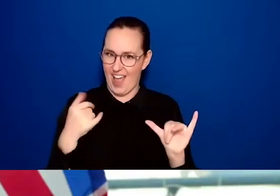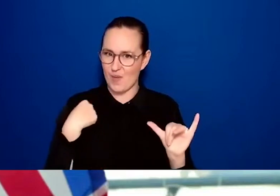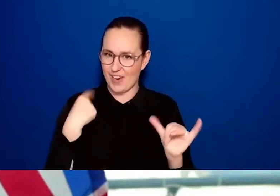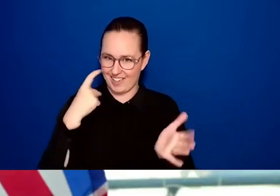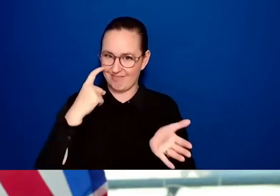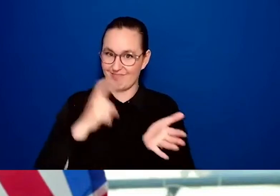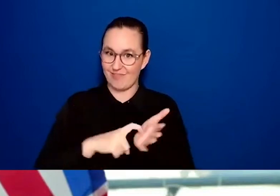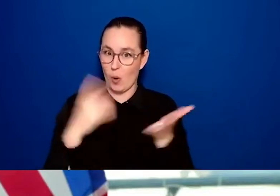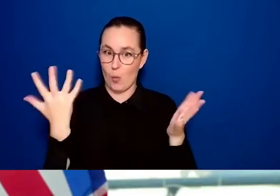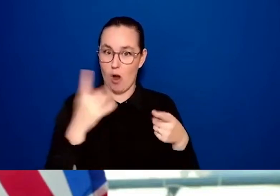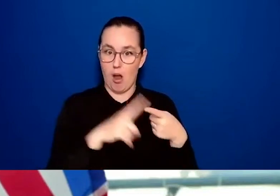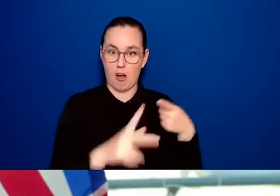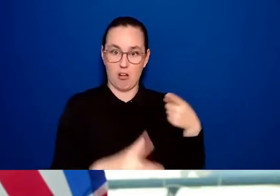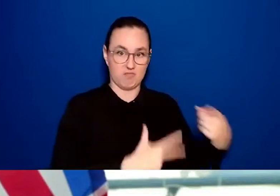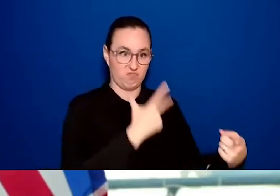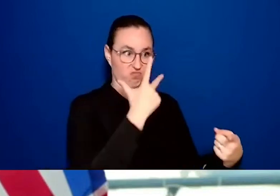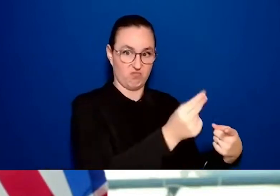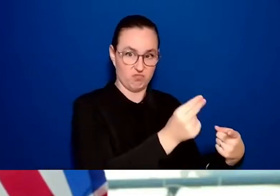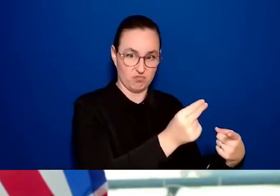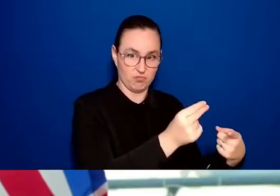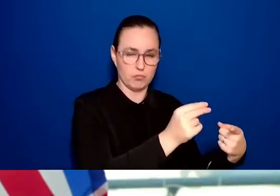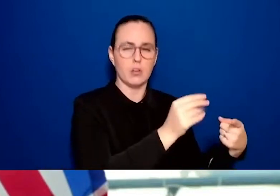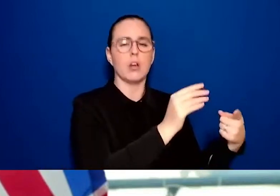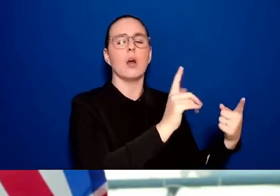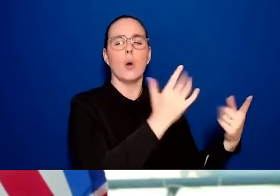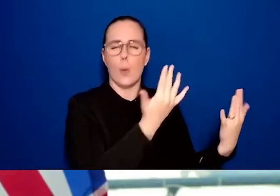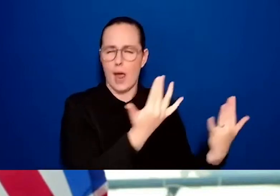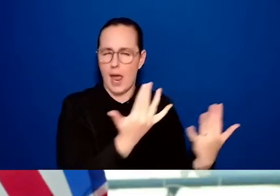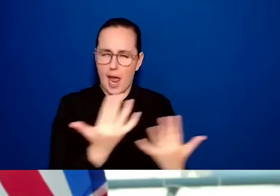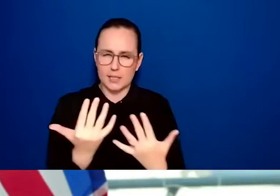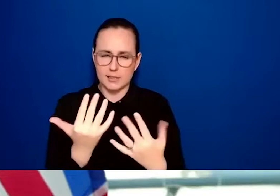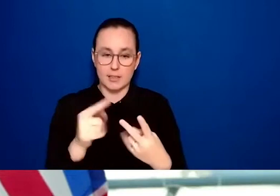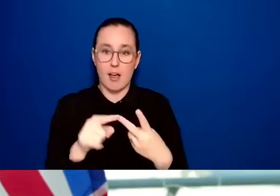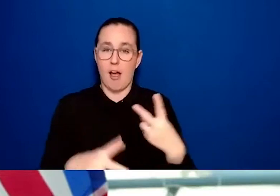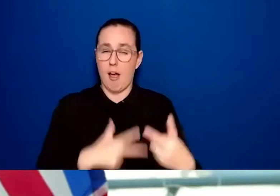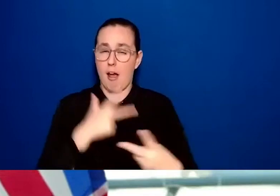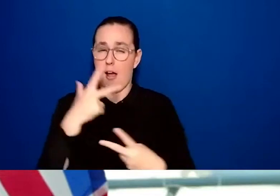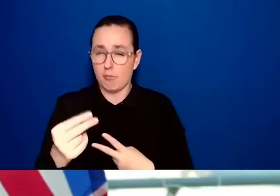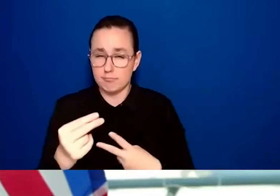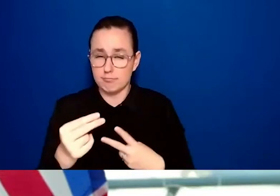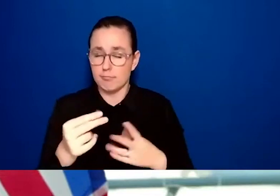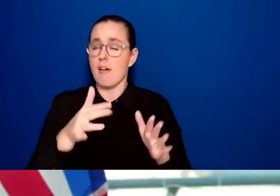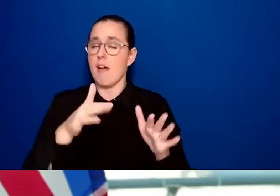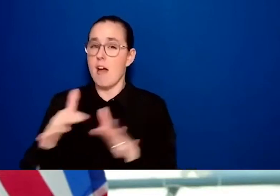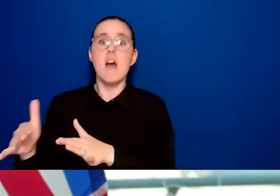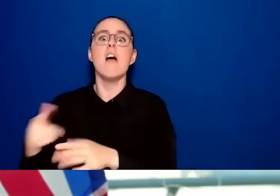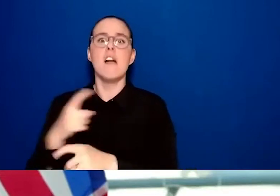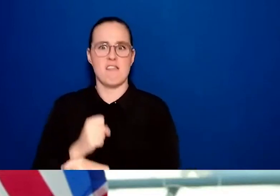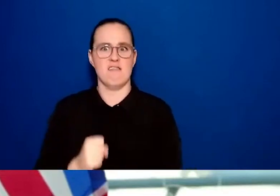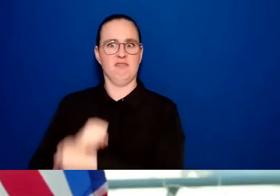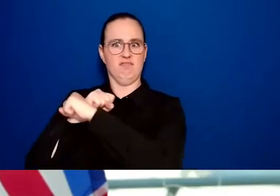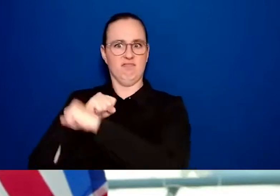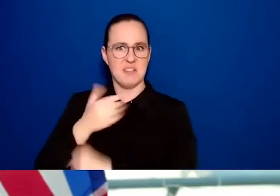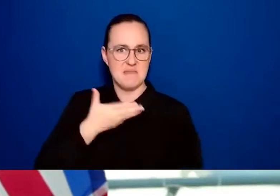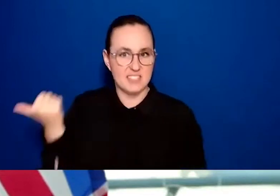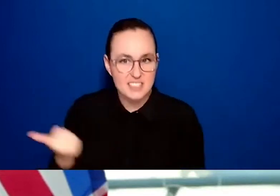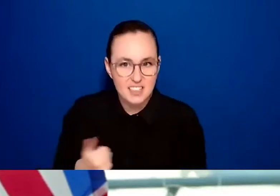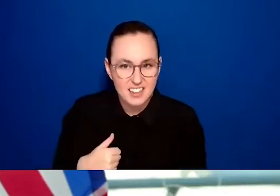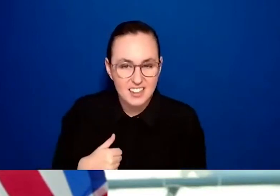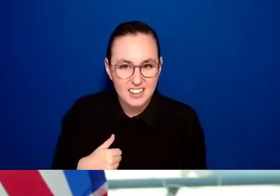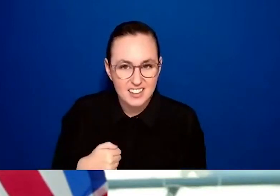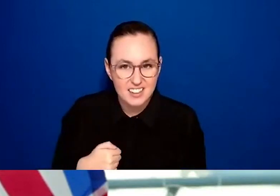now, we're not seeing the need for a booster dose for most people, even seniors, community dwelling